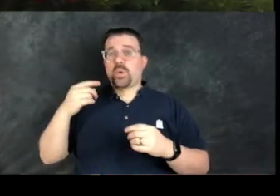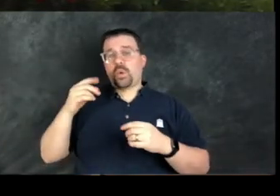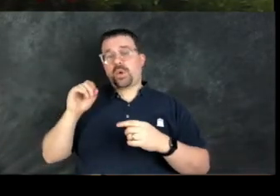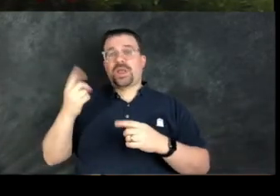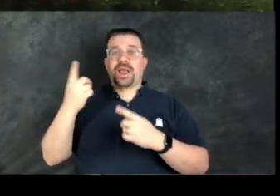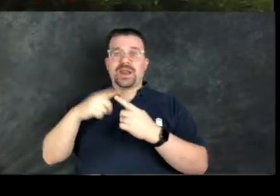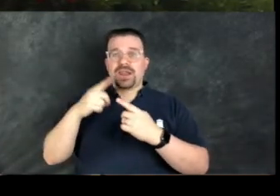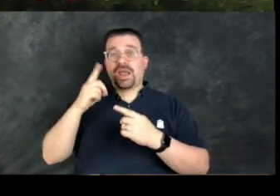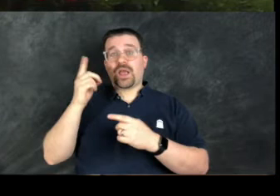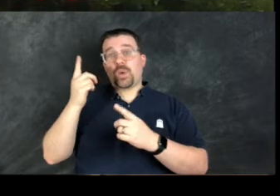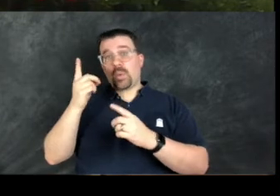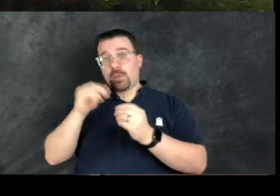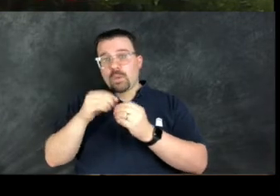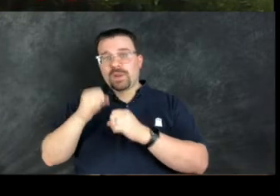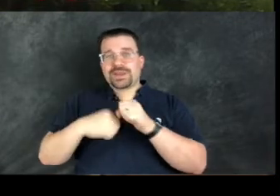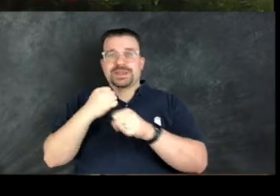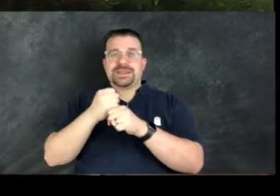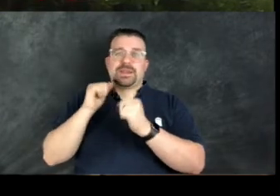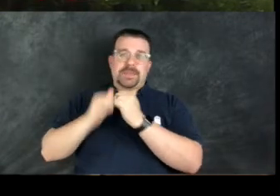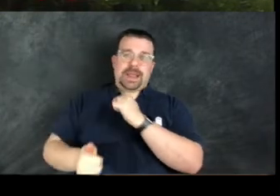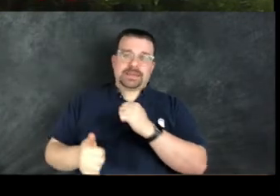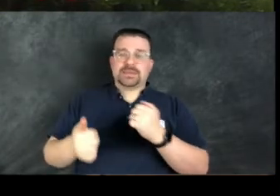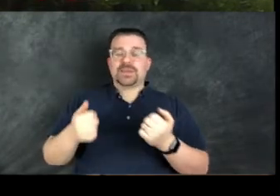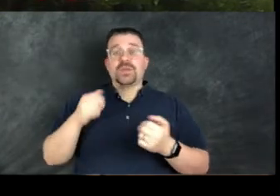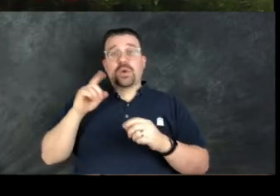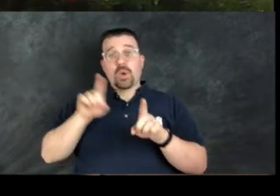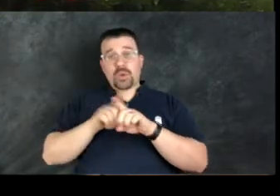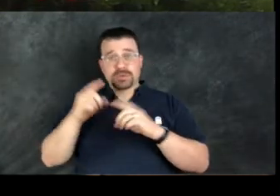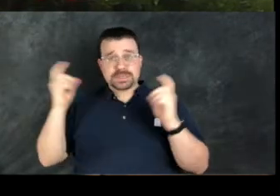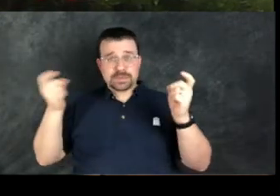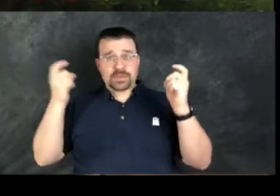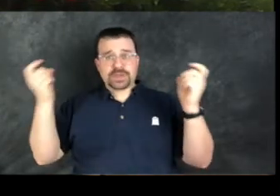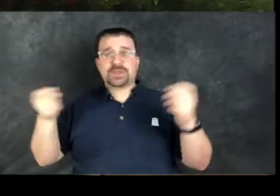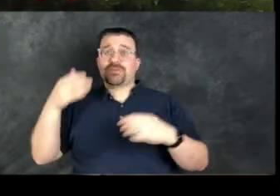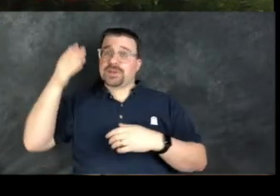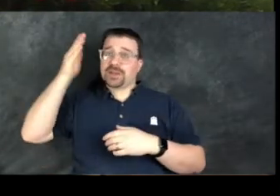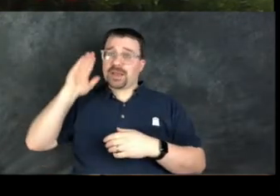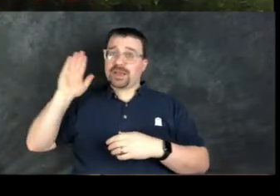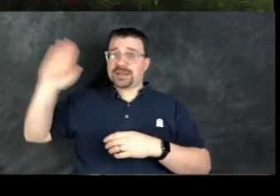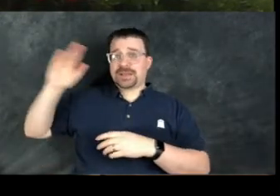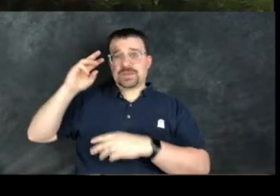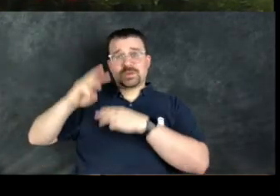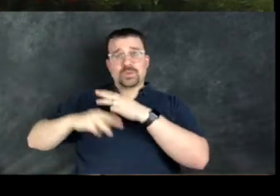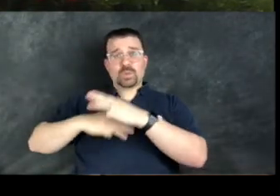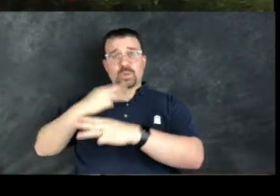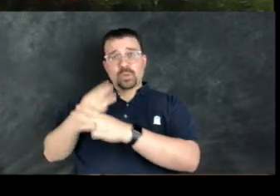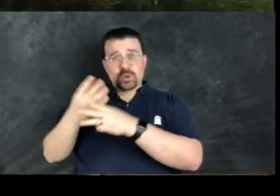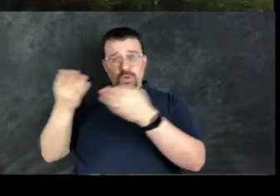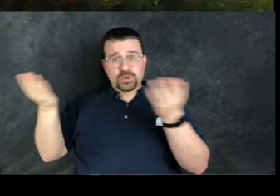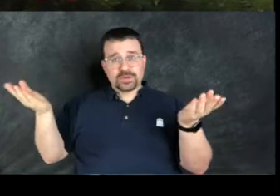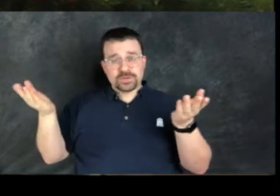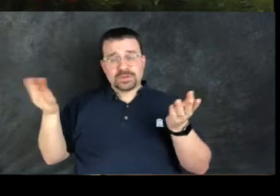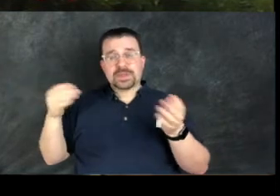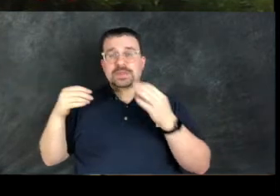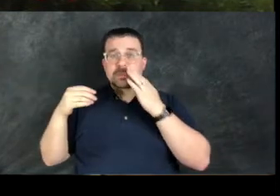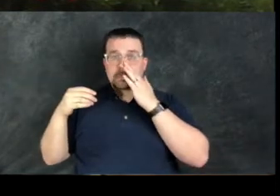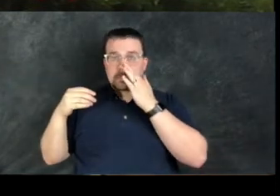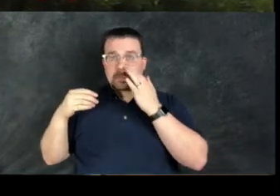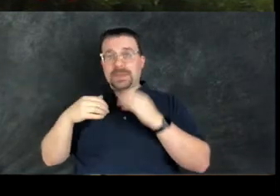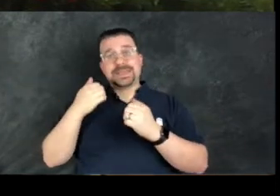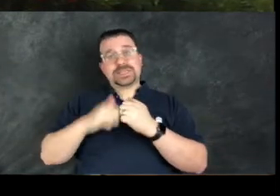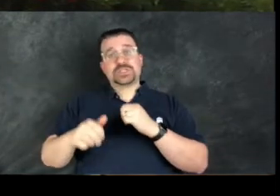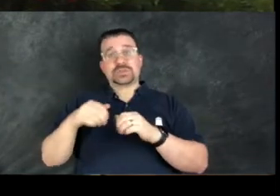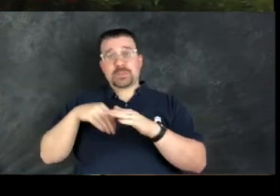year. They are also the celebration of God's creation. Each birth is special because